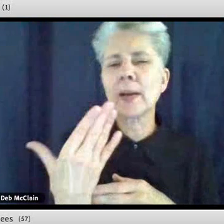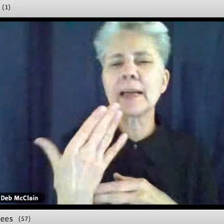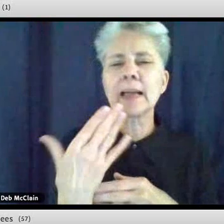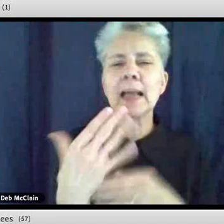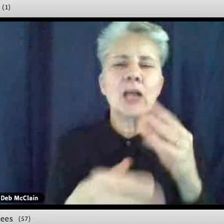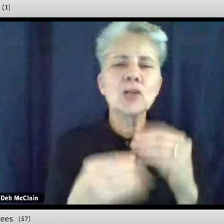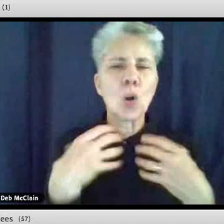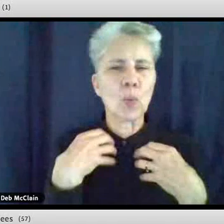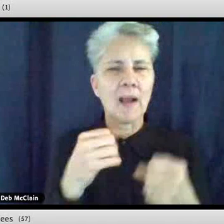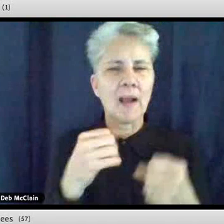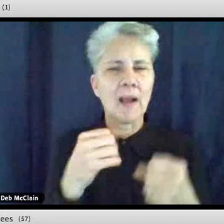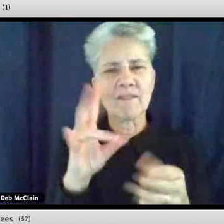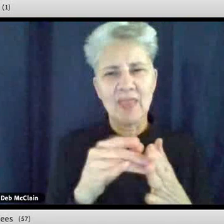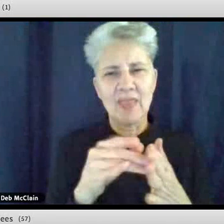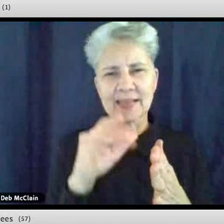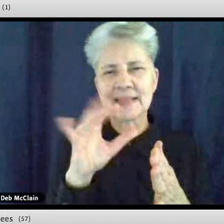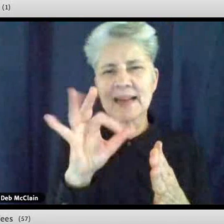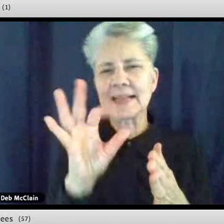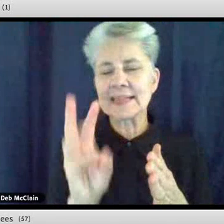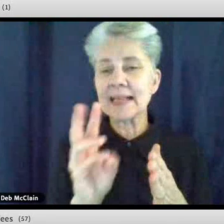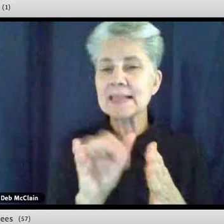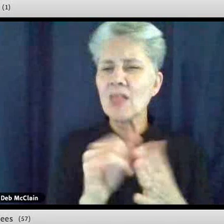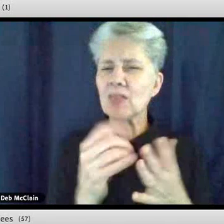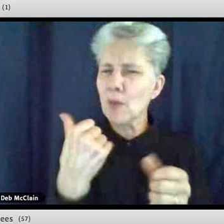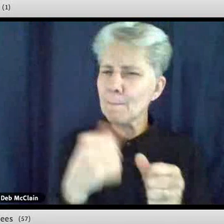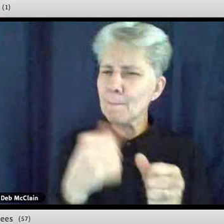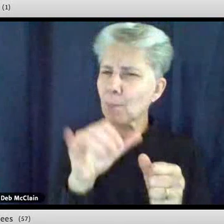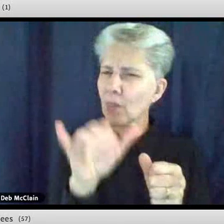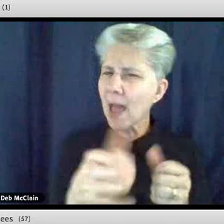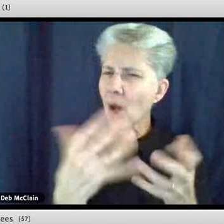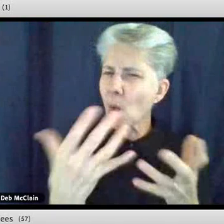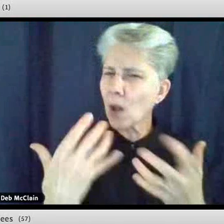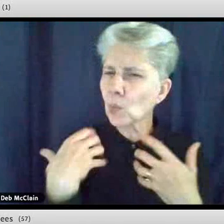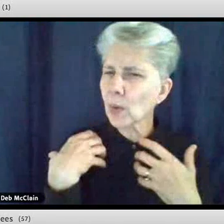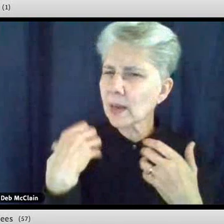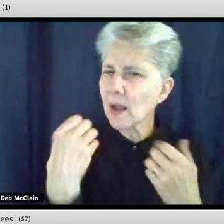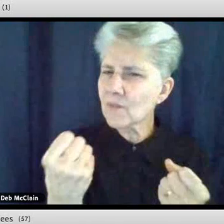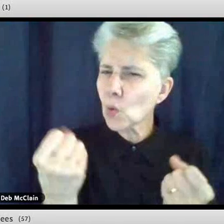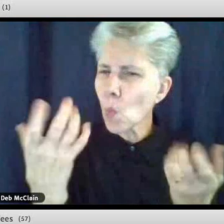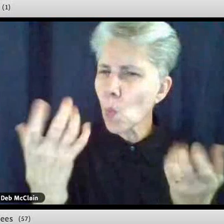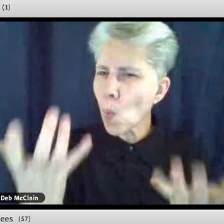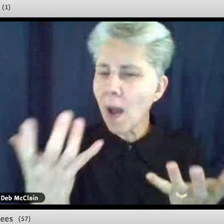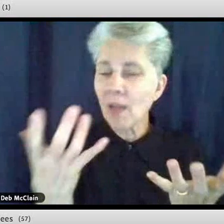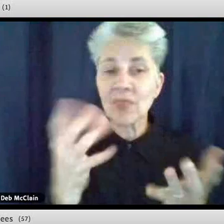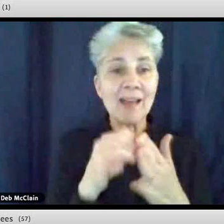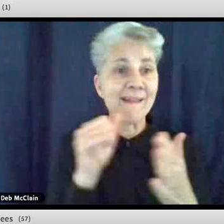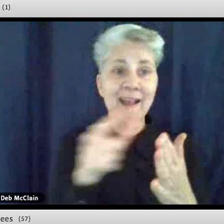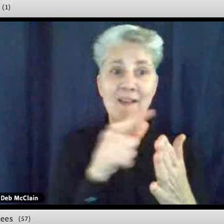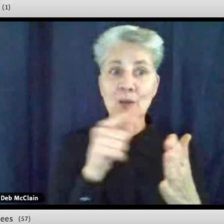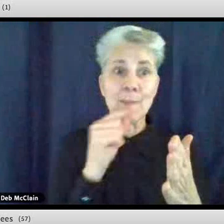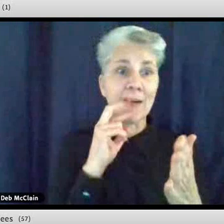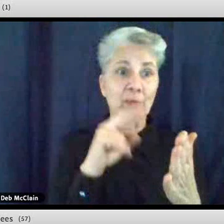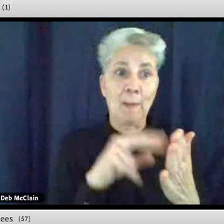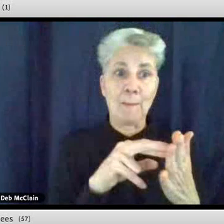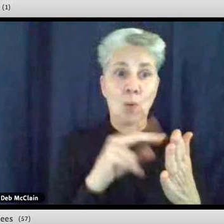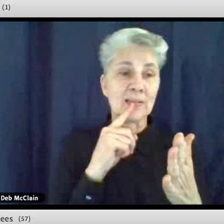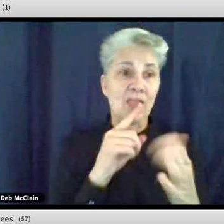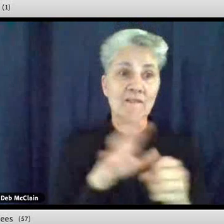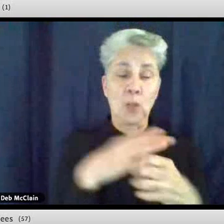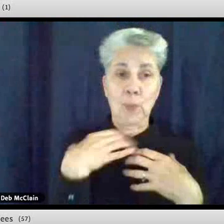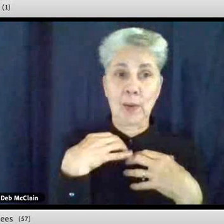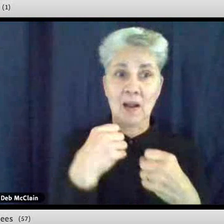recovered 7,096. And the thing to keep in mind about recovered is not everybody reports that they're fully recovered, right? Once